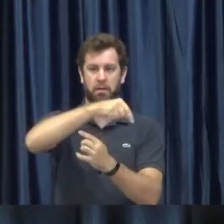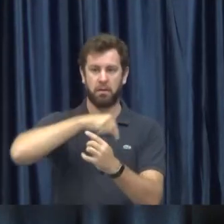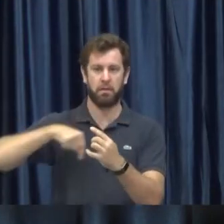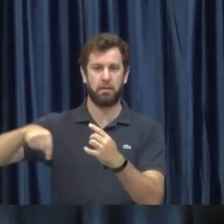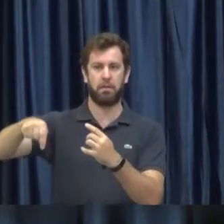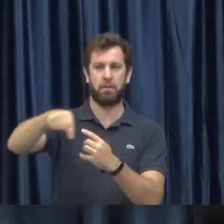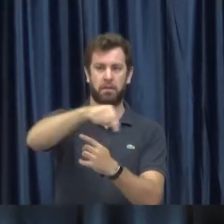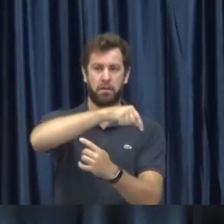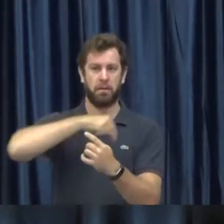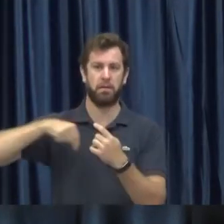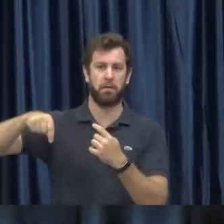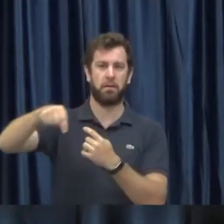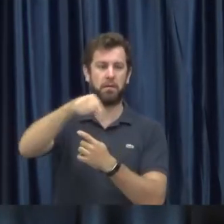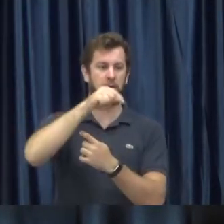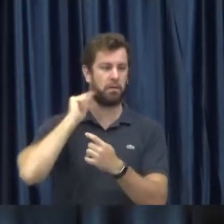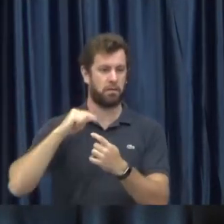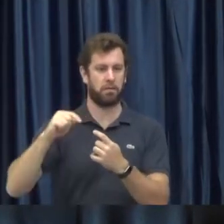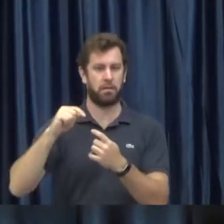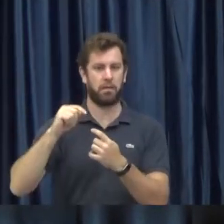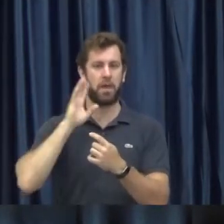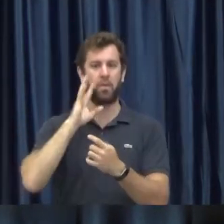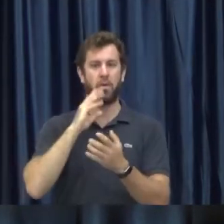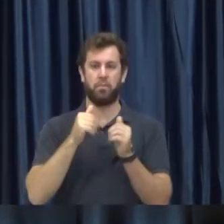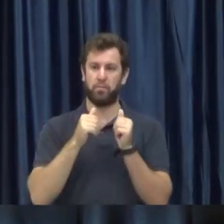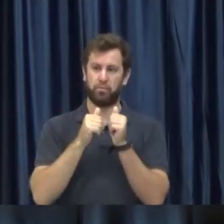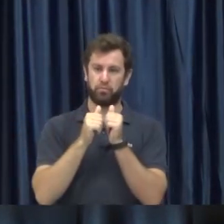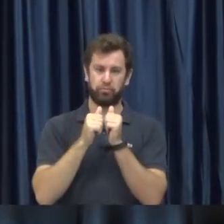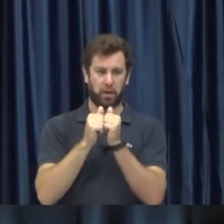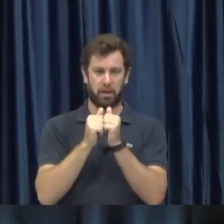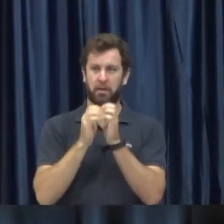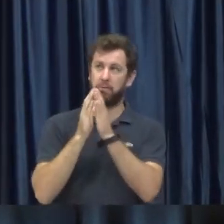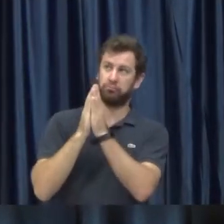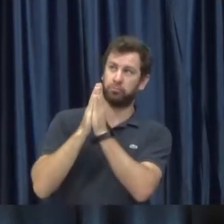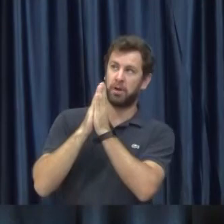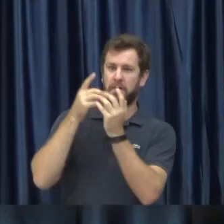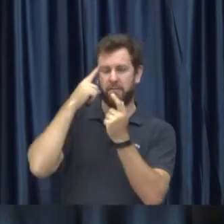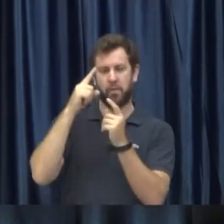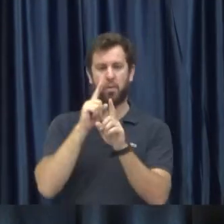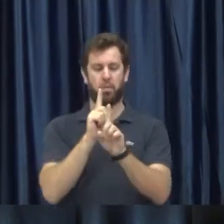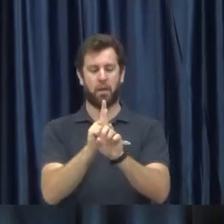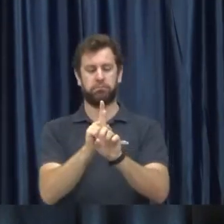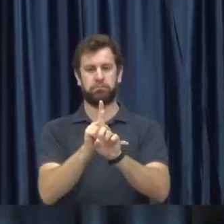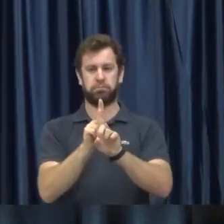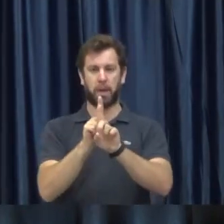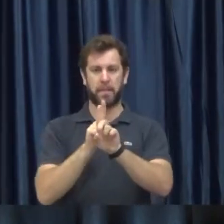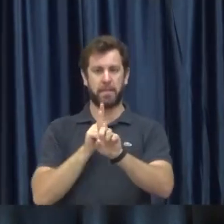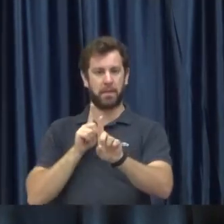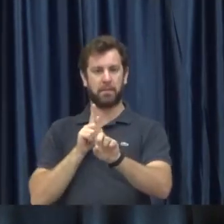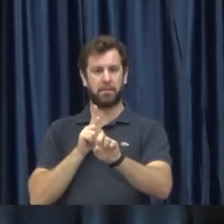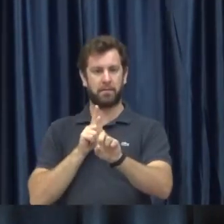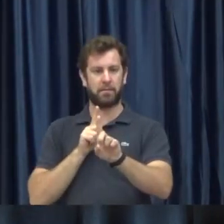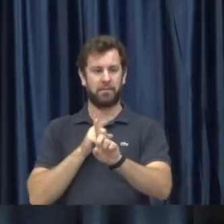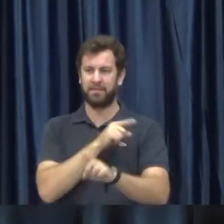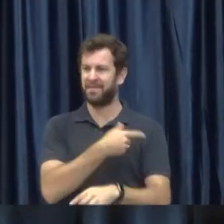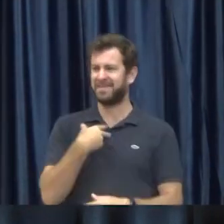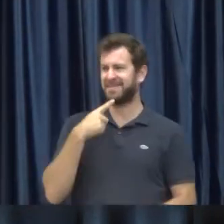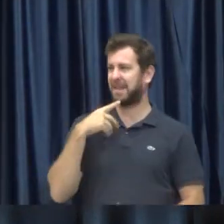and they will pray behind one man. The non-Muslim broadcaster said, that's